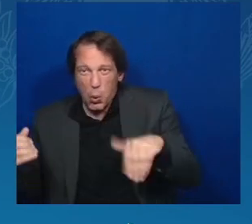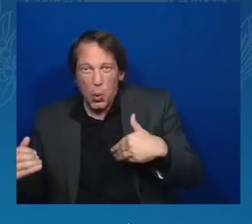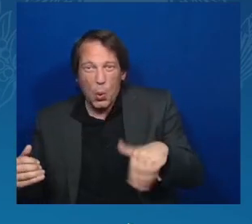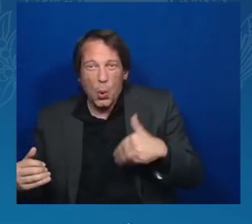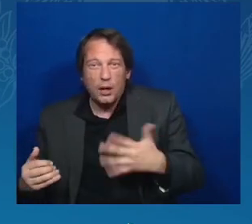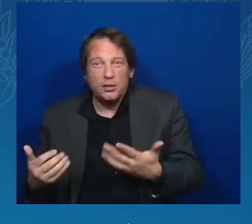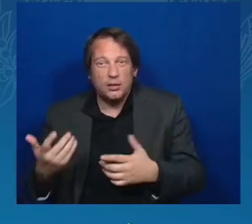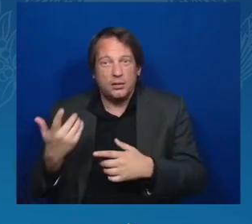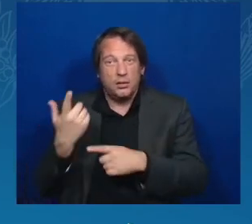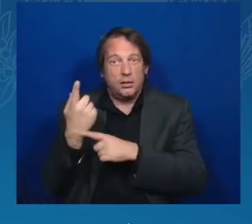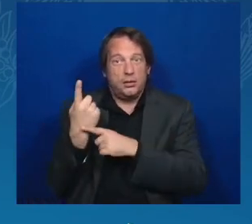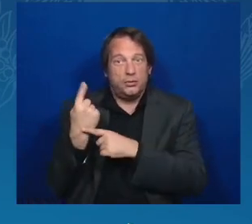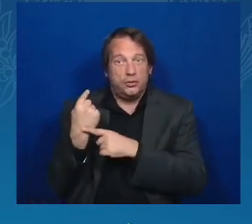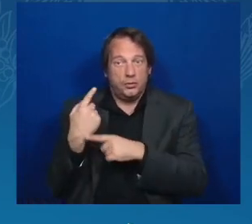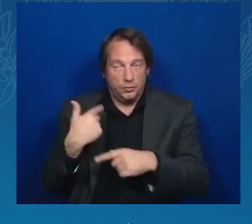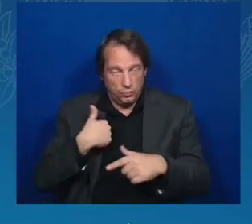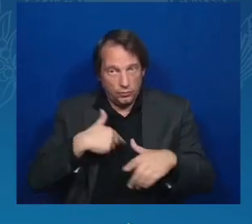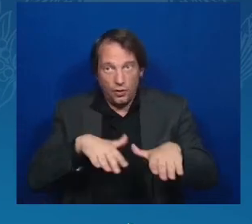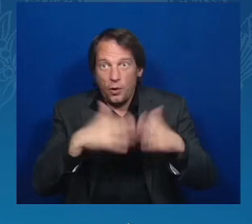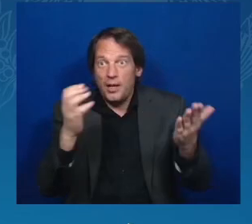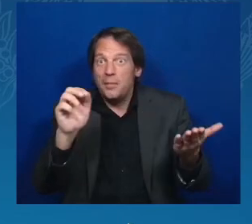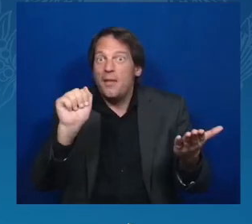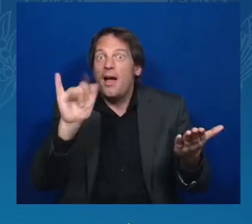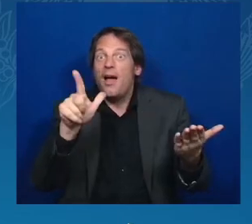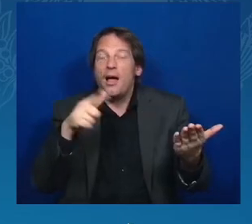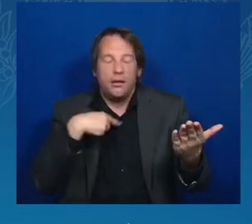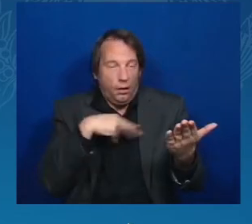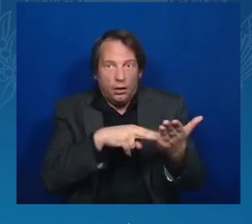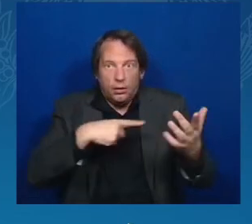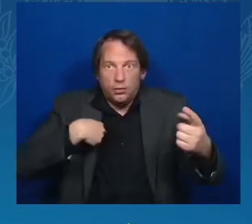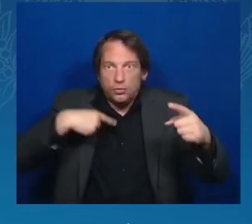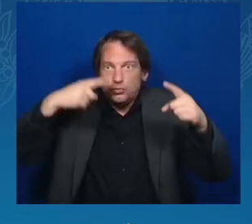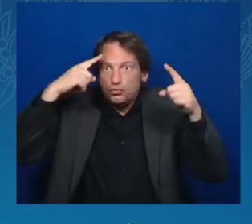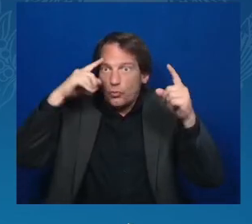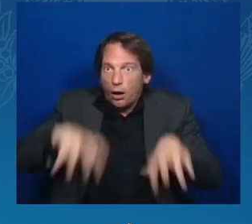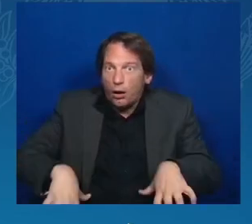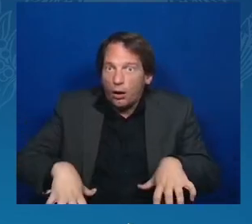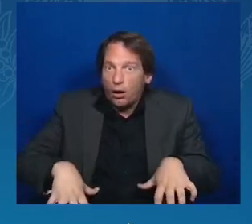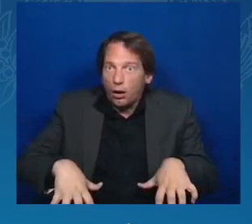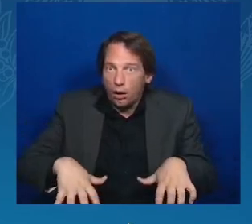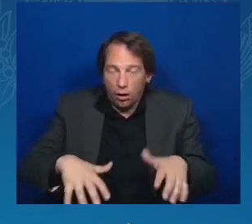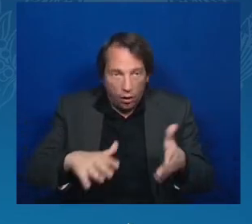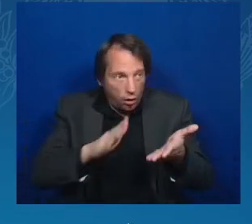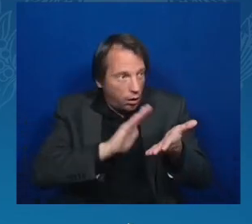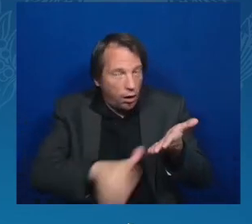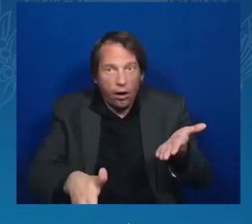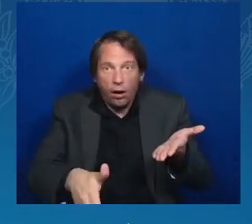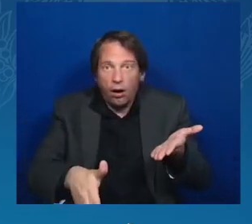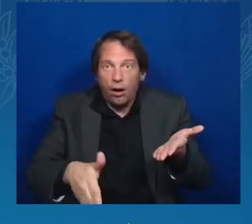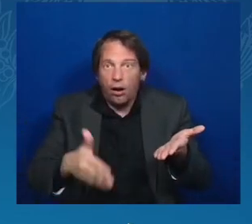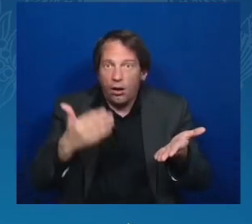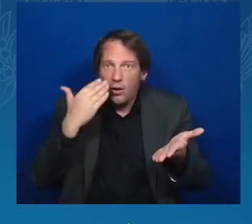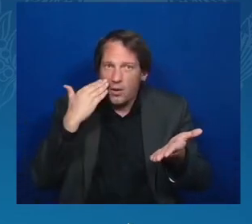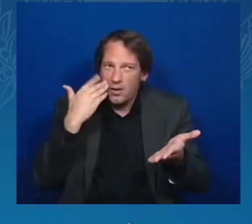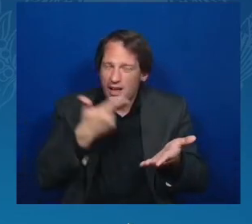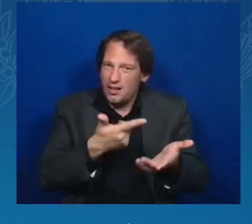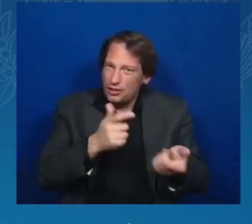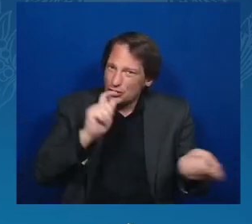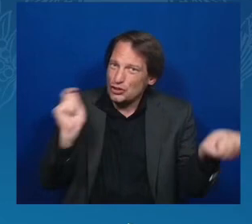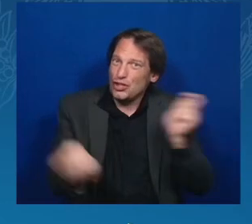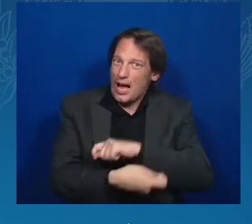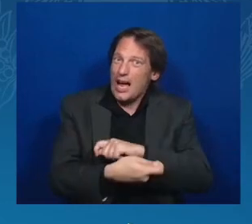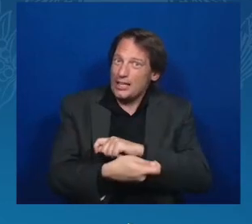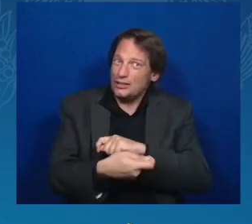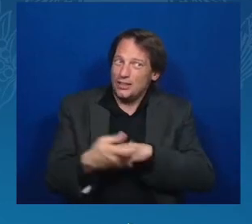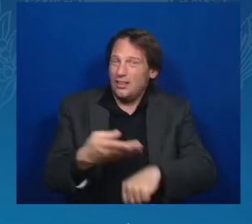said, Kelly, it makes a difference. When you have a high debt-to-income ratio, we know that affects your credit, that affects your ability to buy a